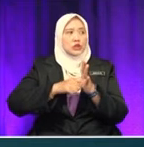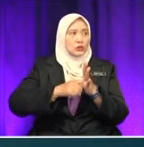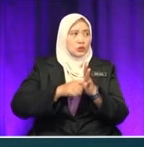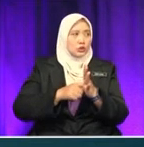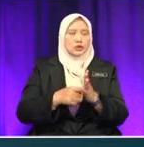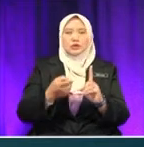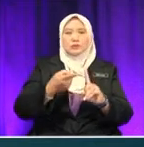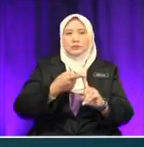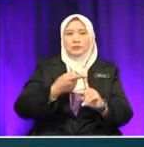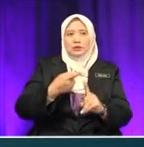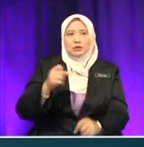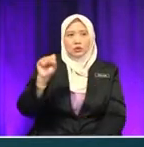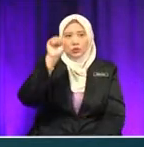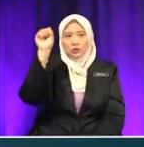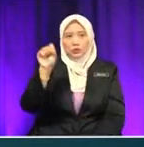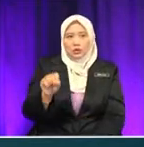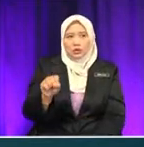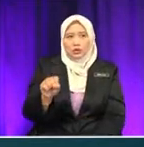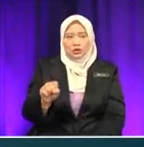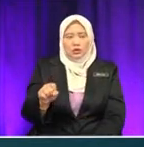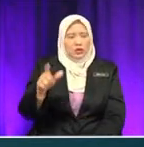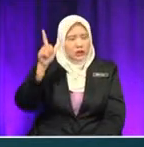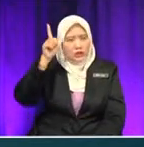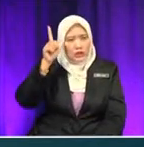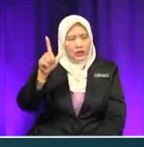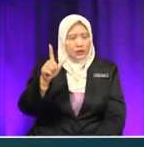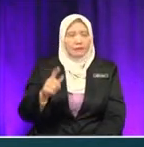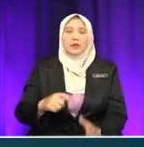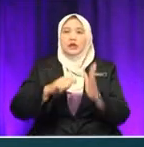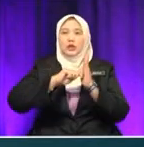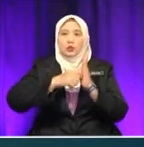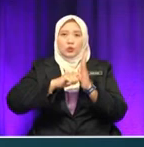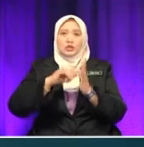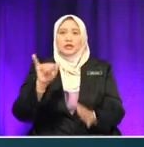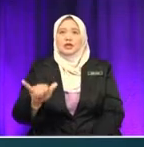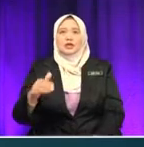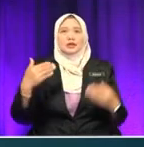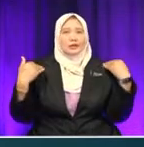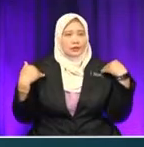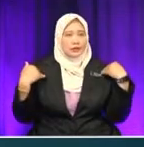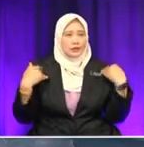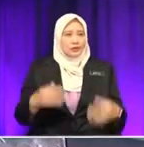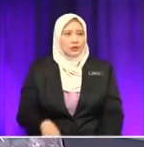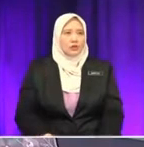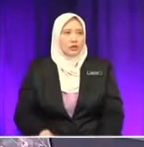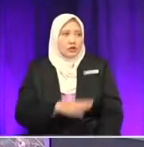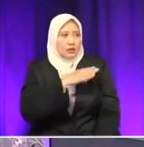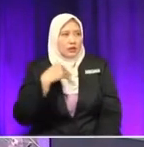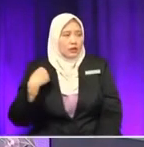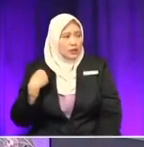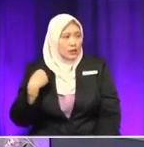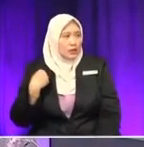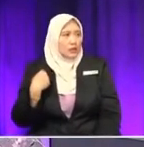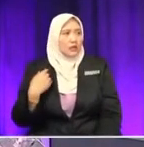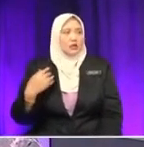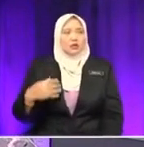question, you read your script, you need to look for the keywords. Yeah. And definitely you need to generate your ideas,